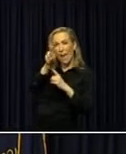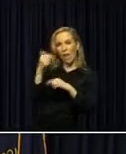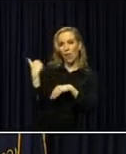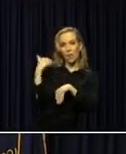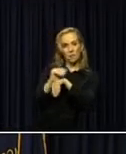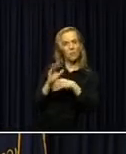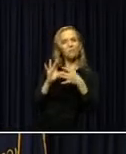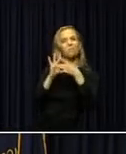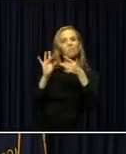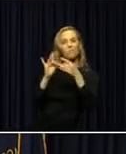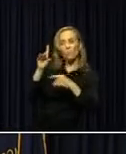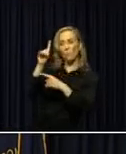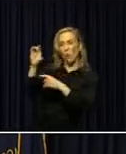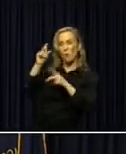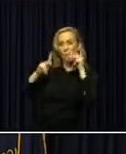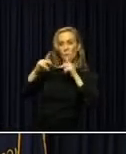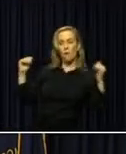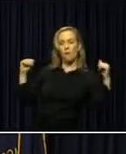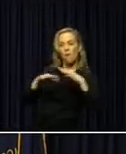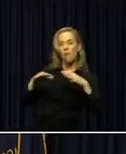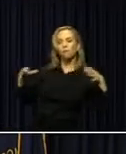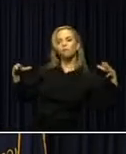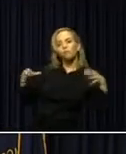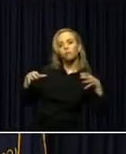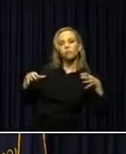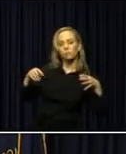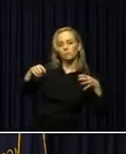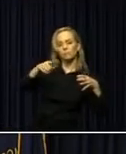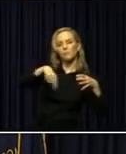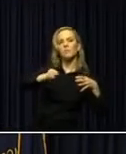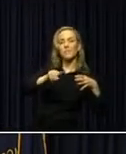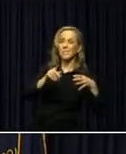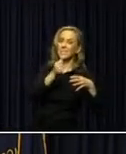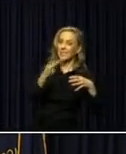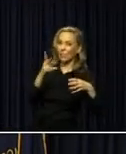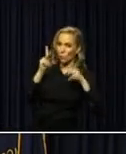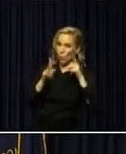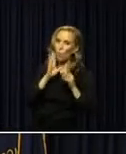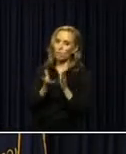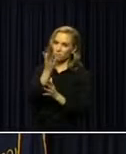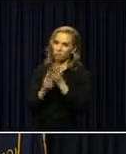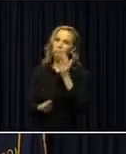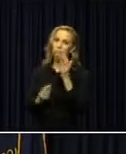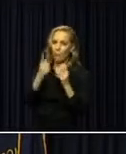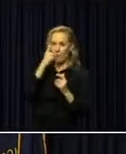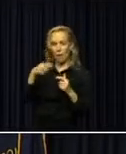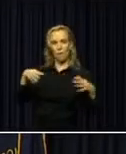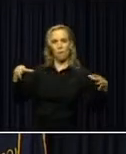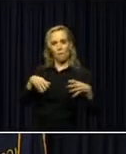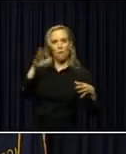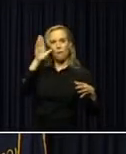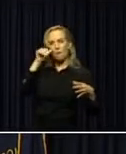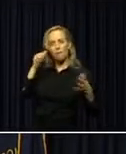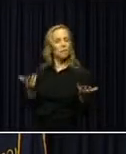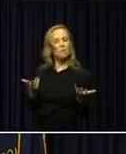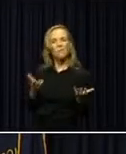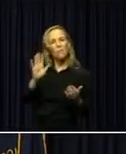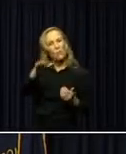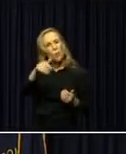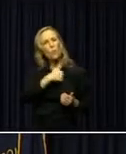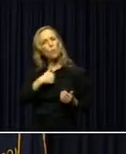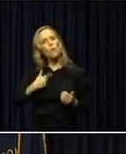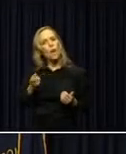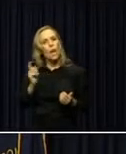If hundreds of people come together, several people are going to die because of it. That is what we are facing. We have to be better